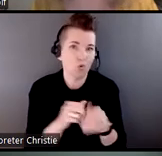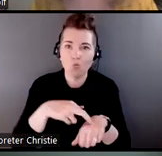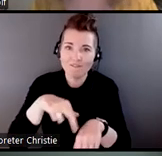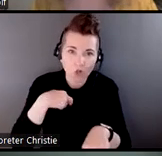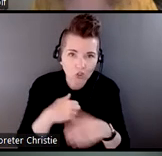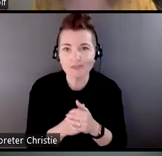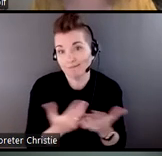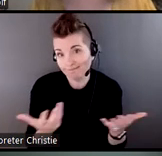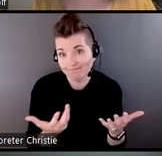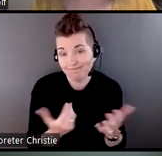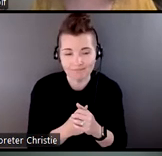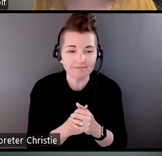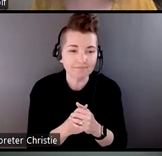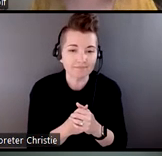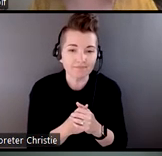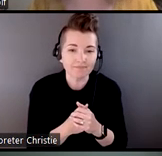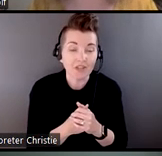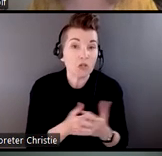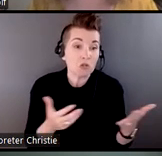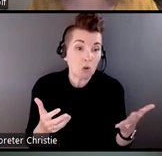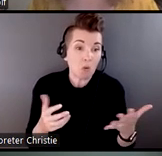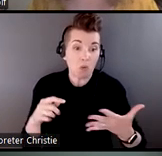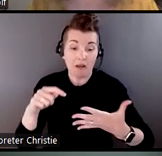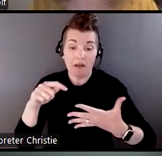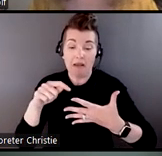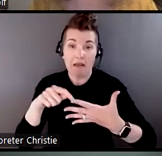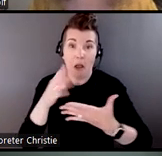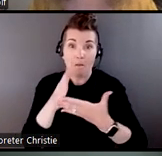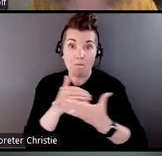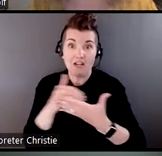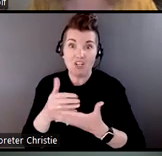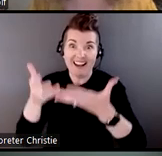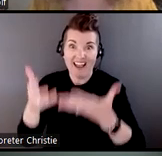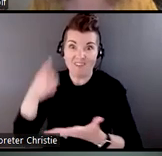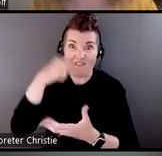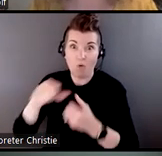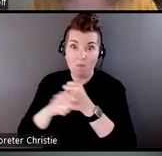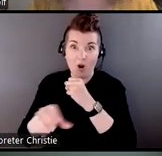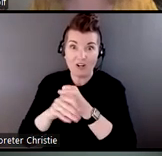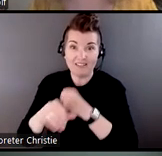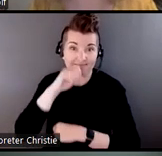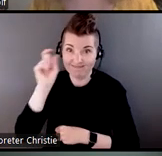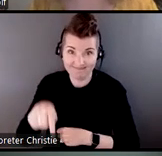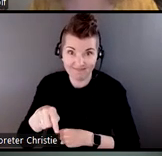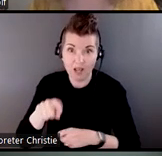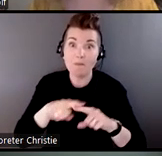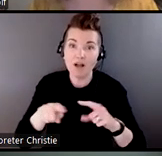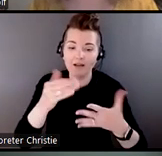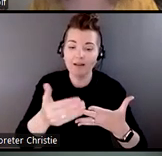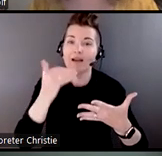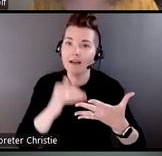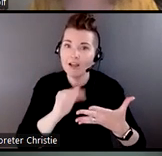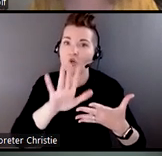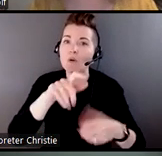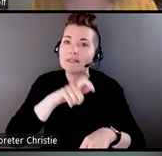able to save on a financial budget, we do need to allocate time and resources in terms of